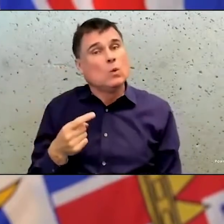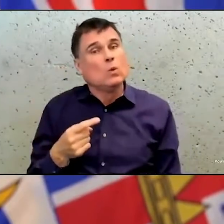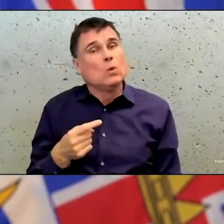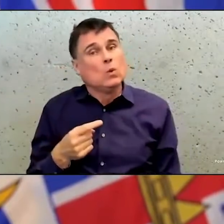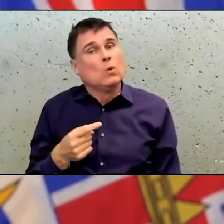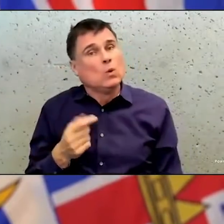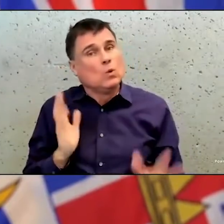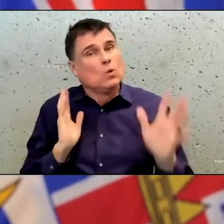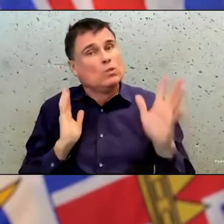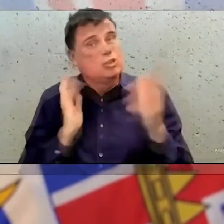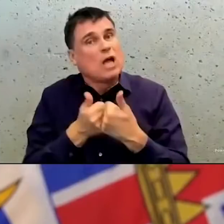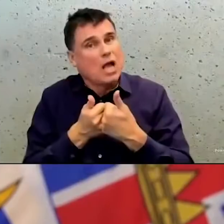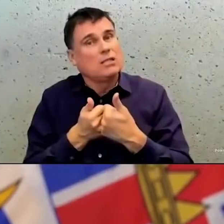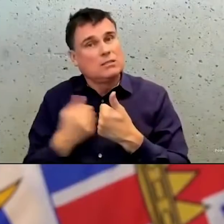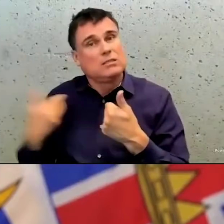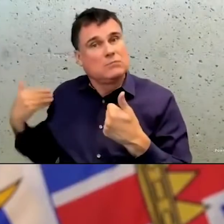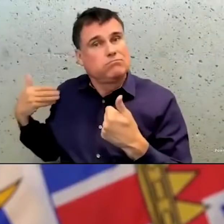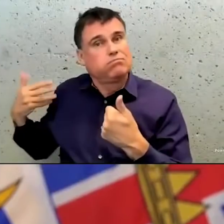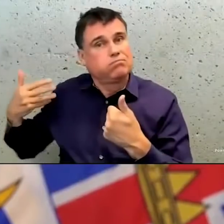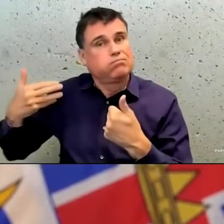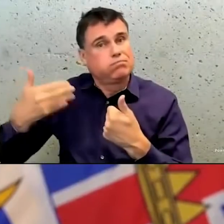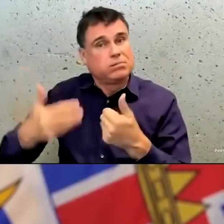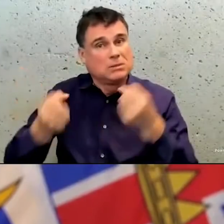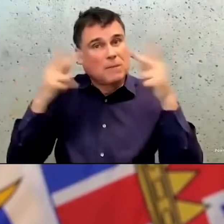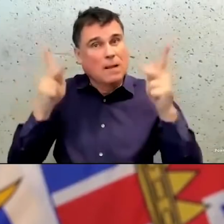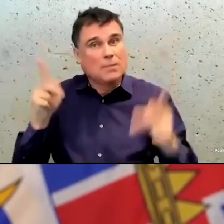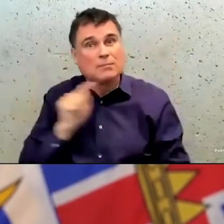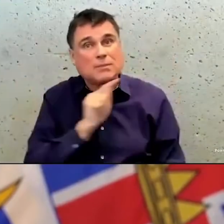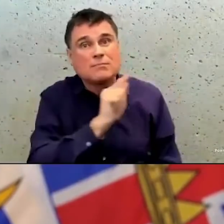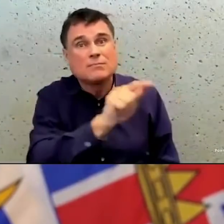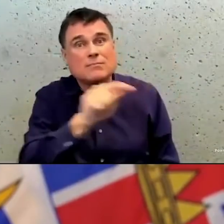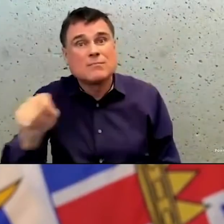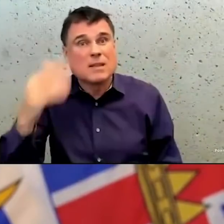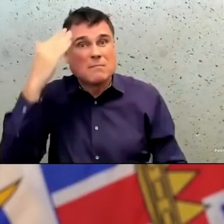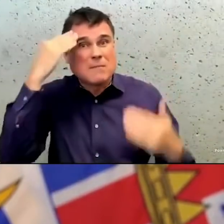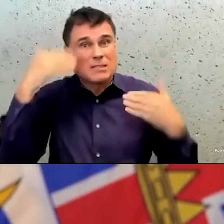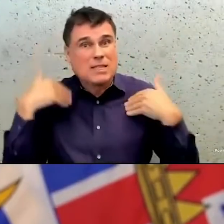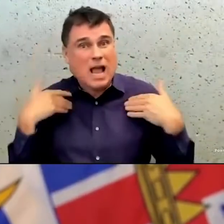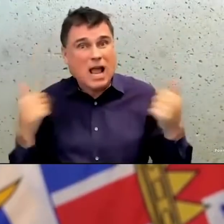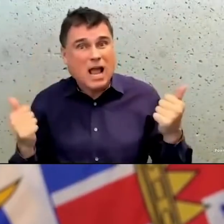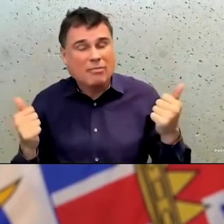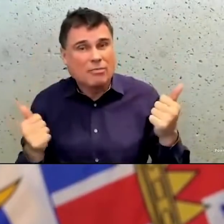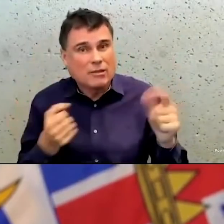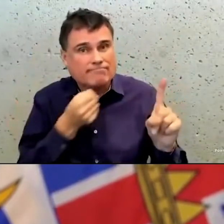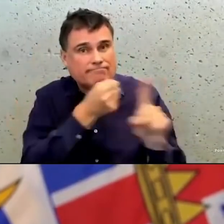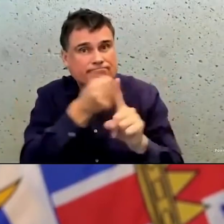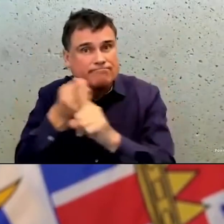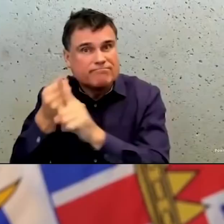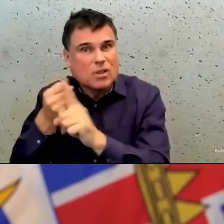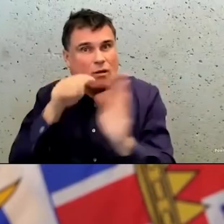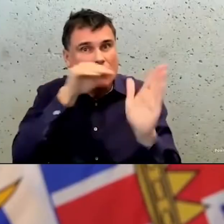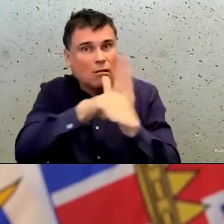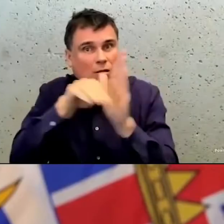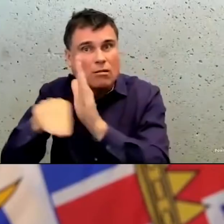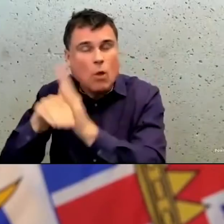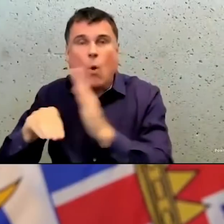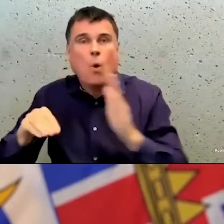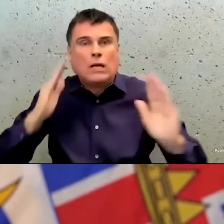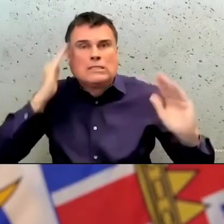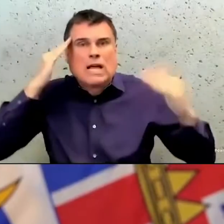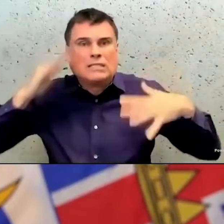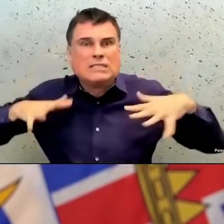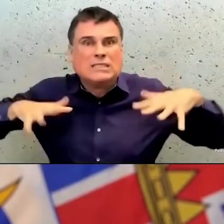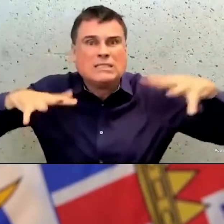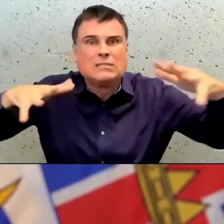people, on our mental health, on levels of anxiety. And for some, the upcoming holidays can also be stressful and difficult. I